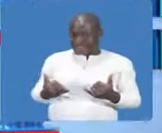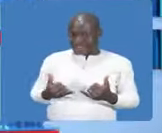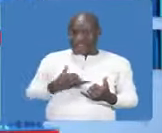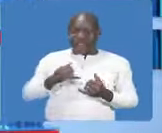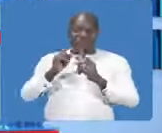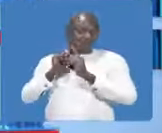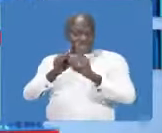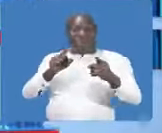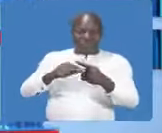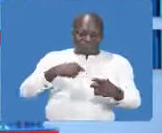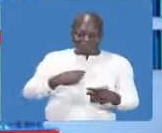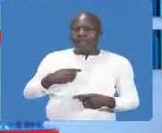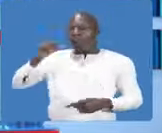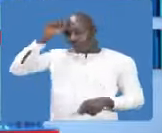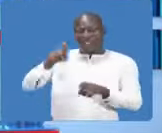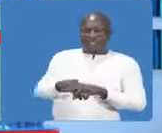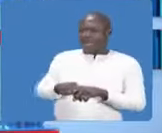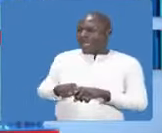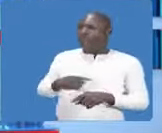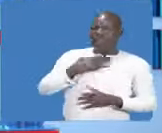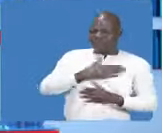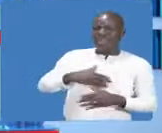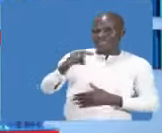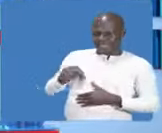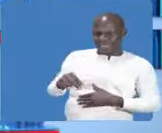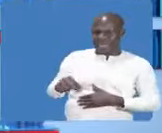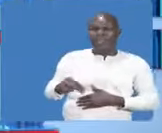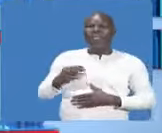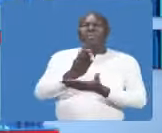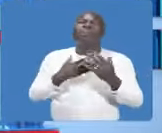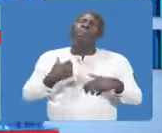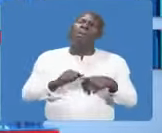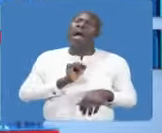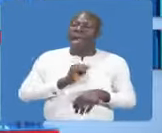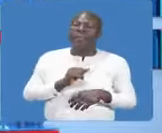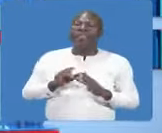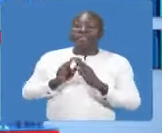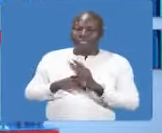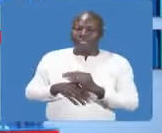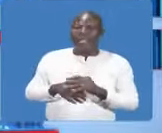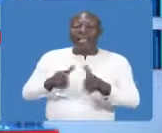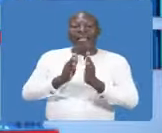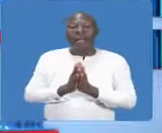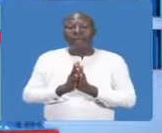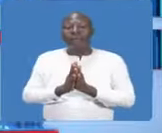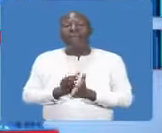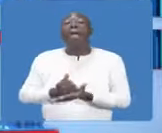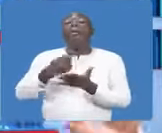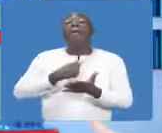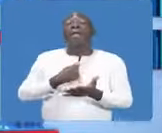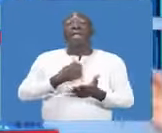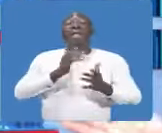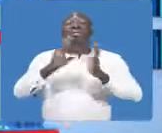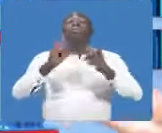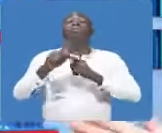Na ba abe ka chere sa brother Siama. Where there asem se na achire be so tinka me se me be hwese obetumi aboa me a na one